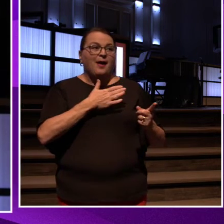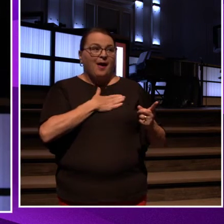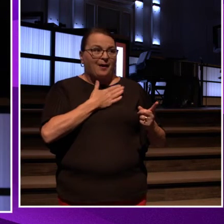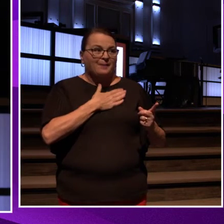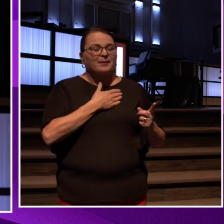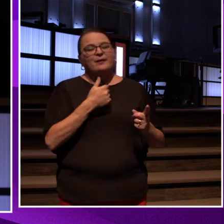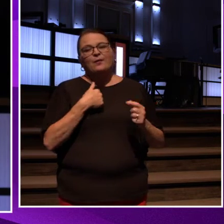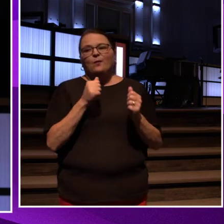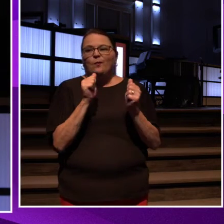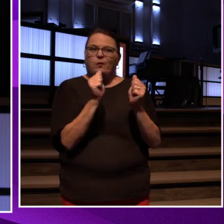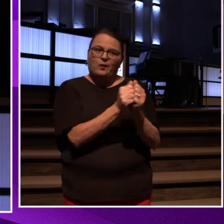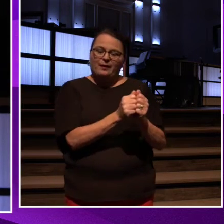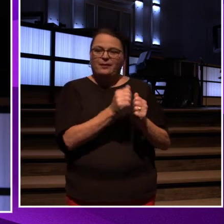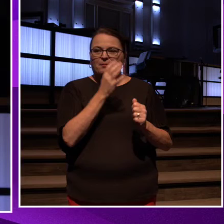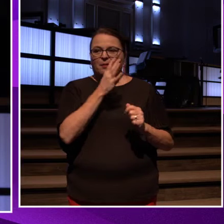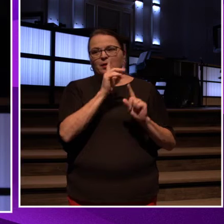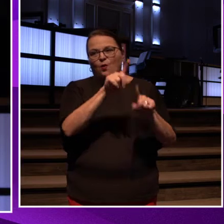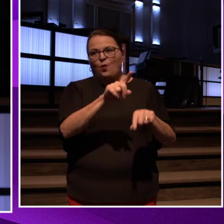And I got saved that day.